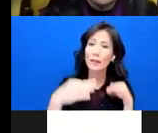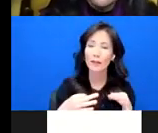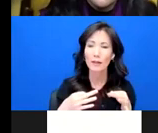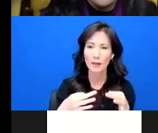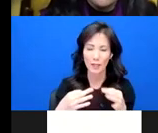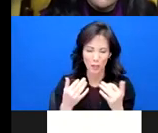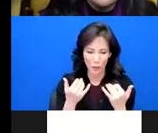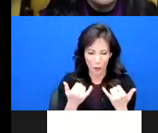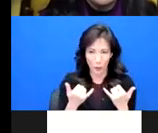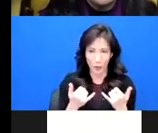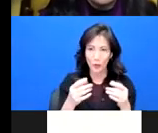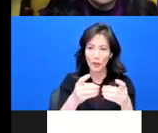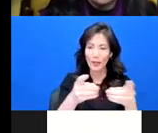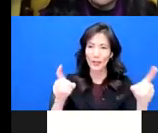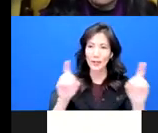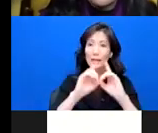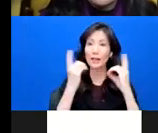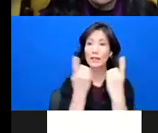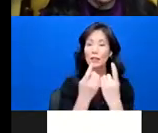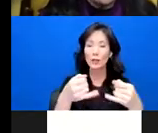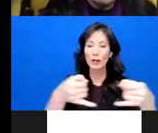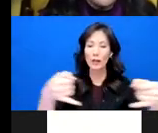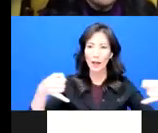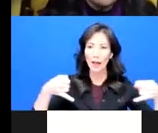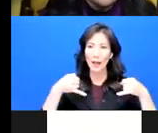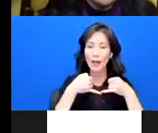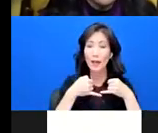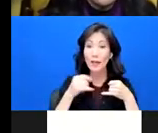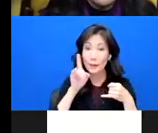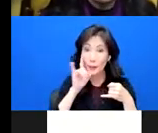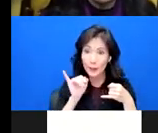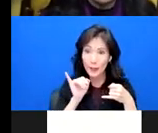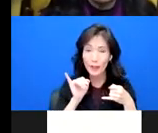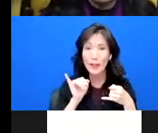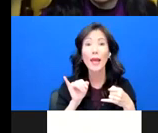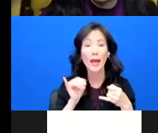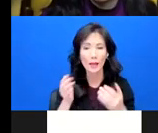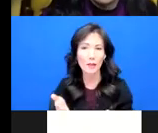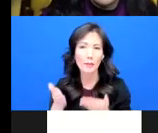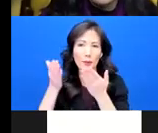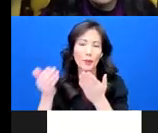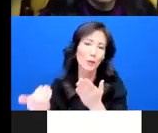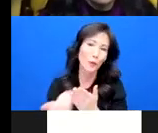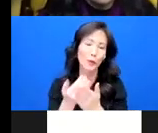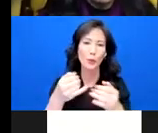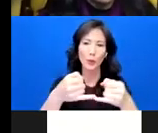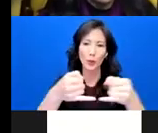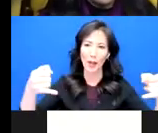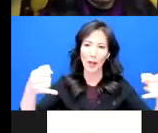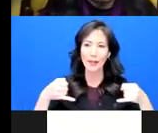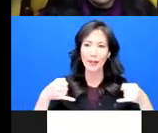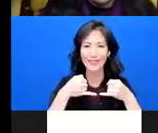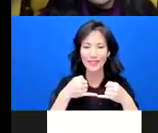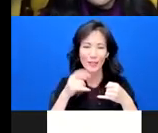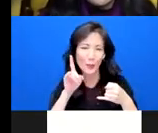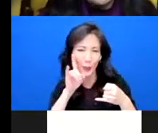the current lines look like. And so when you have the draft plans from us, you're going to have what we call an atlas, which will